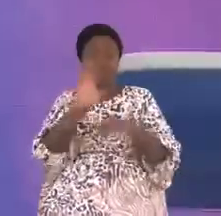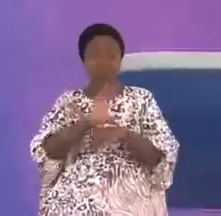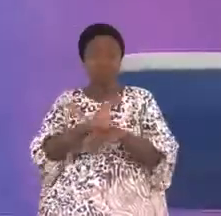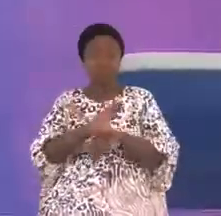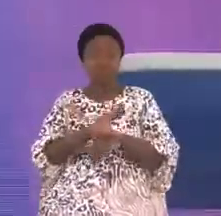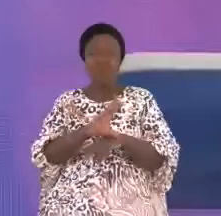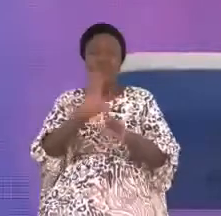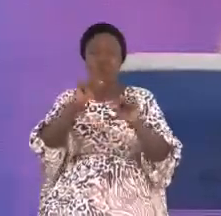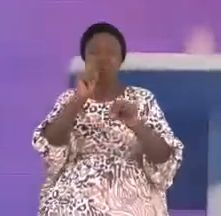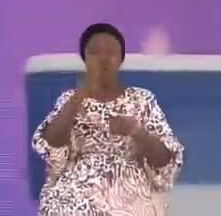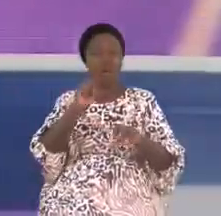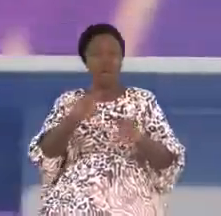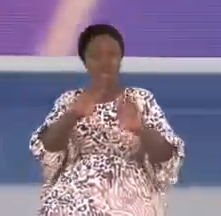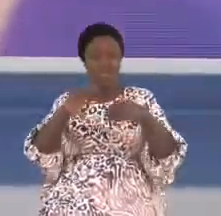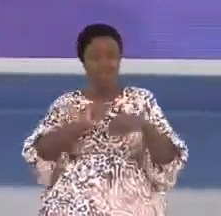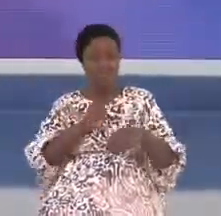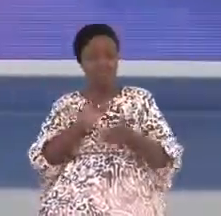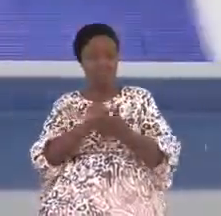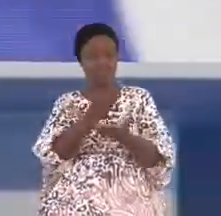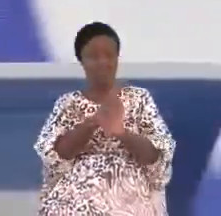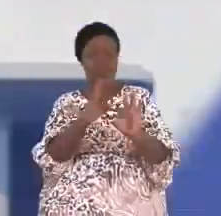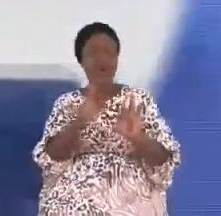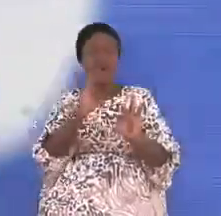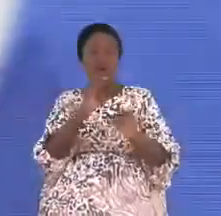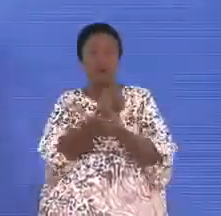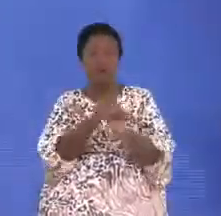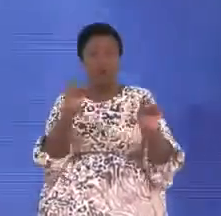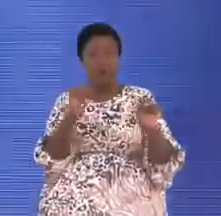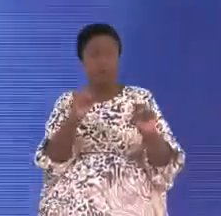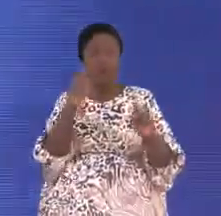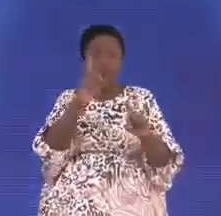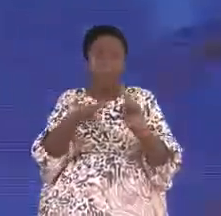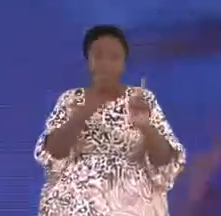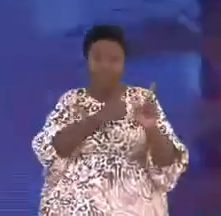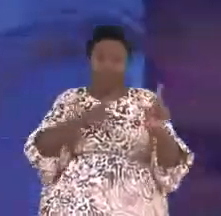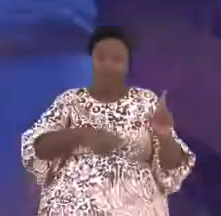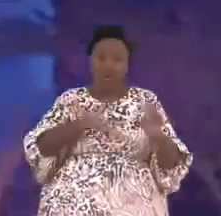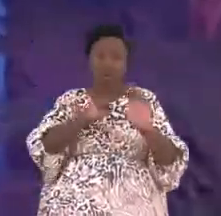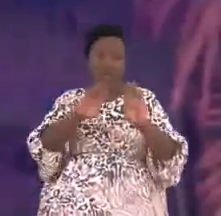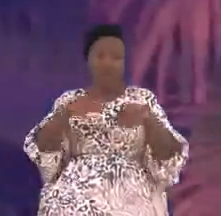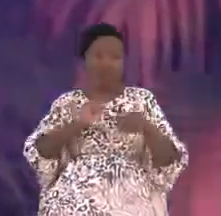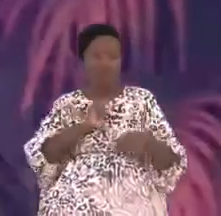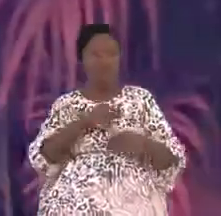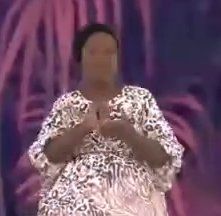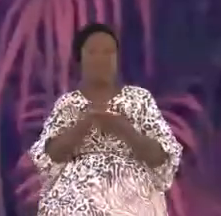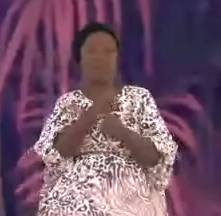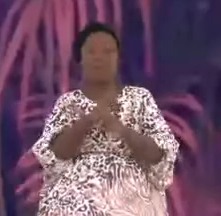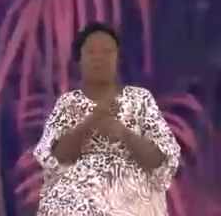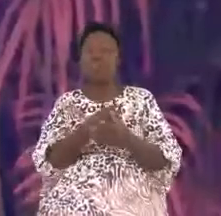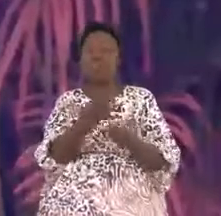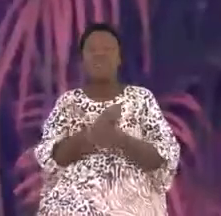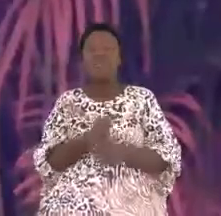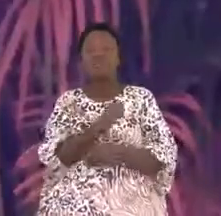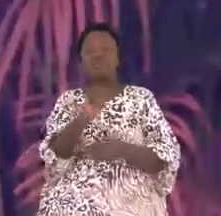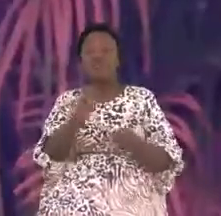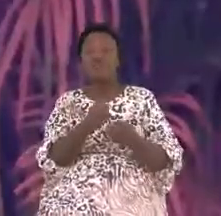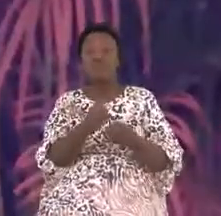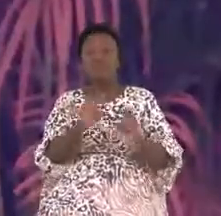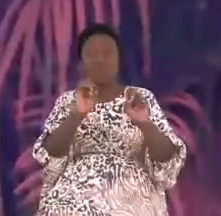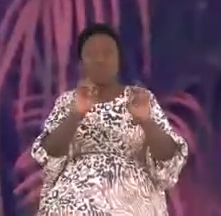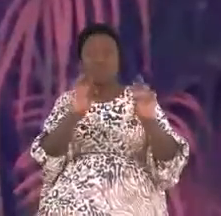salvation but the lord can give us that salvation evil moses could not give them that